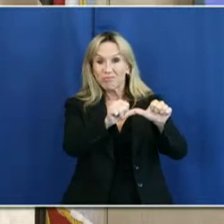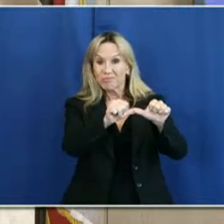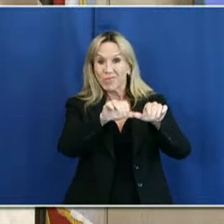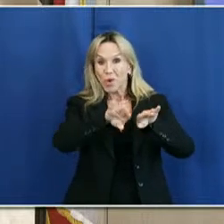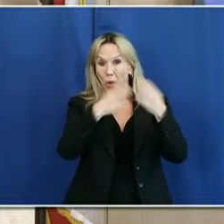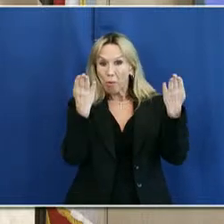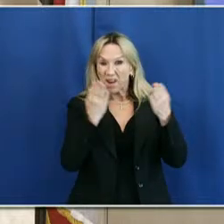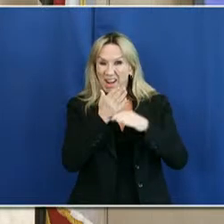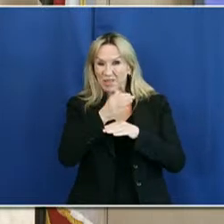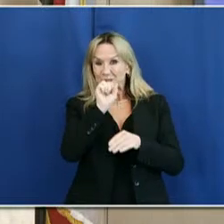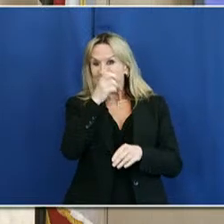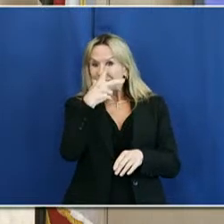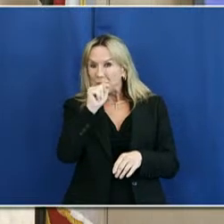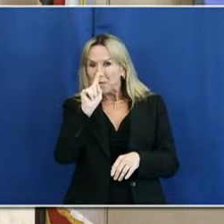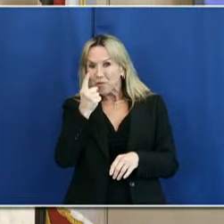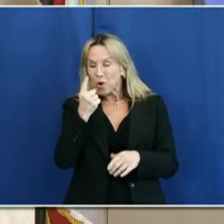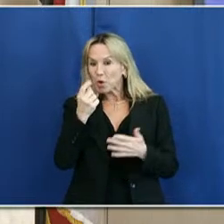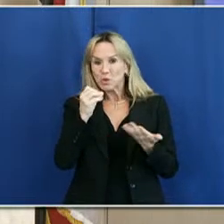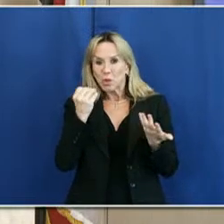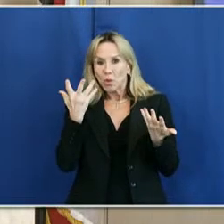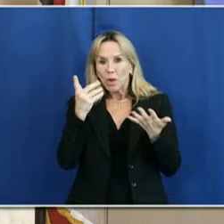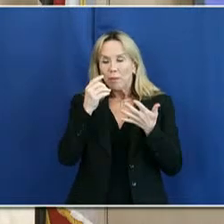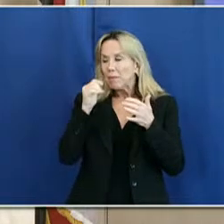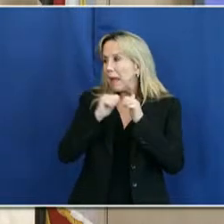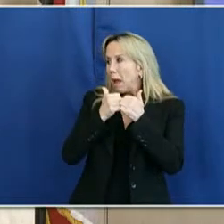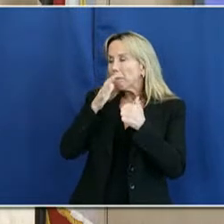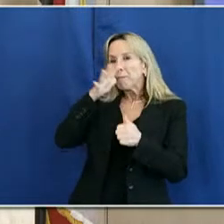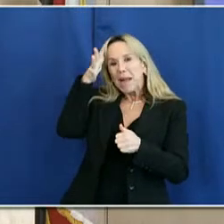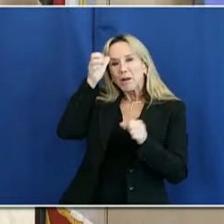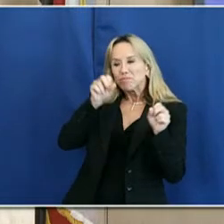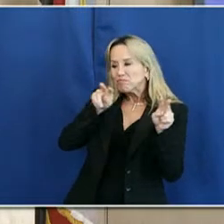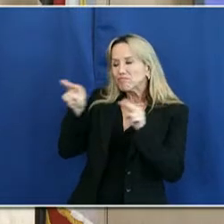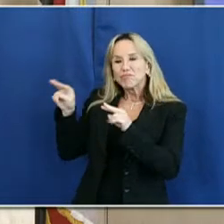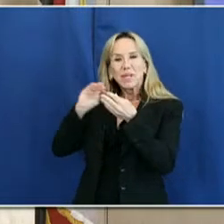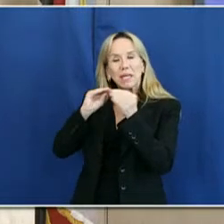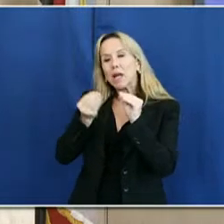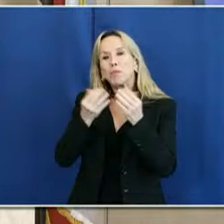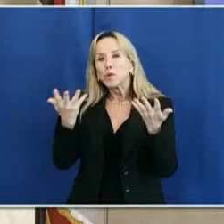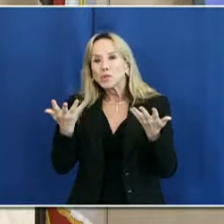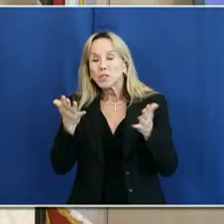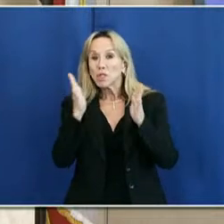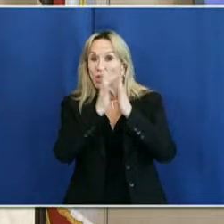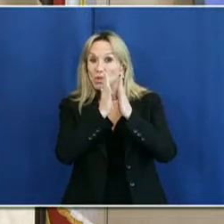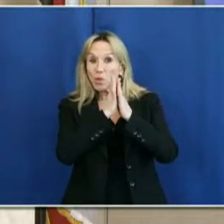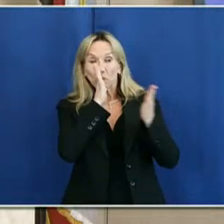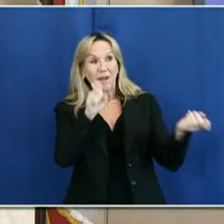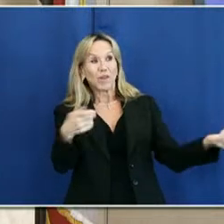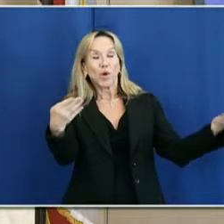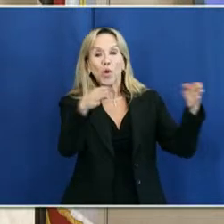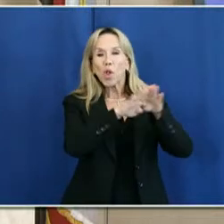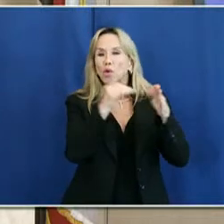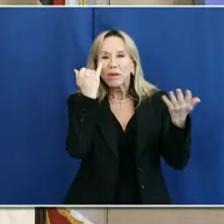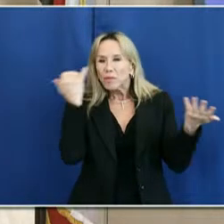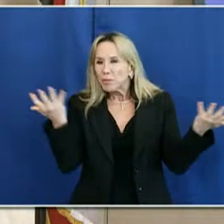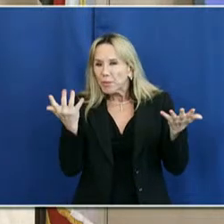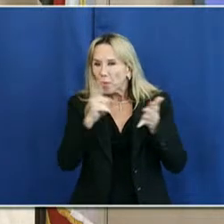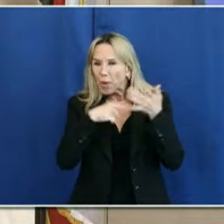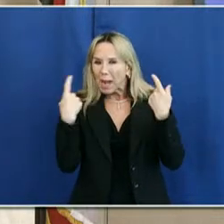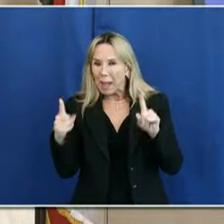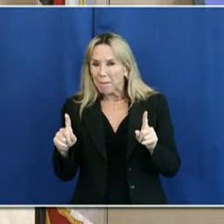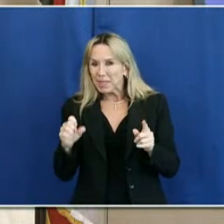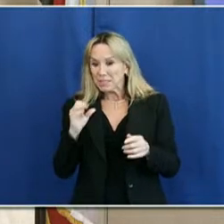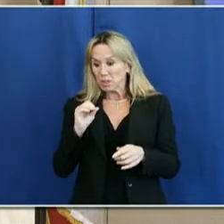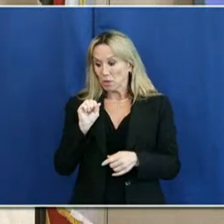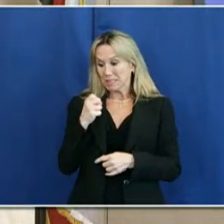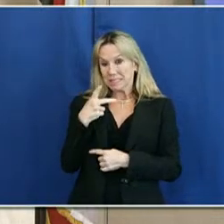a number, perhaps the case rate that parents can monitor to see if schools may have to close again once they potentially reopen on